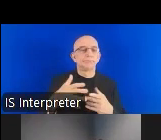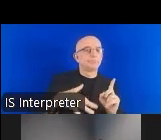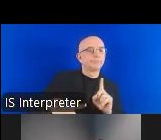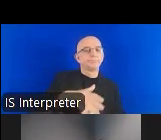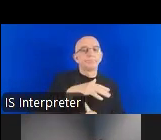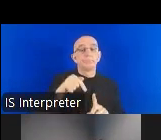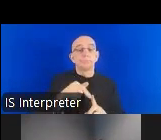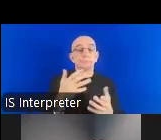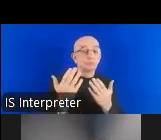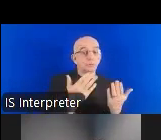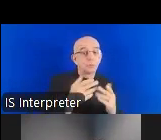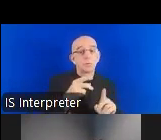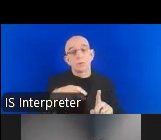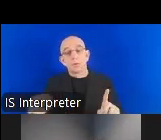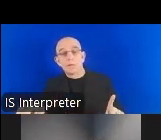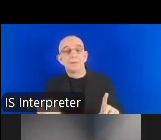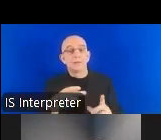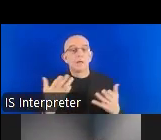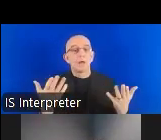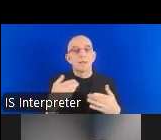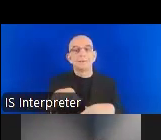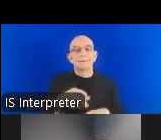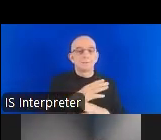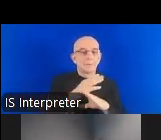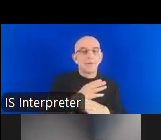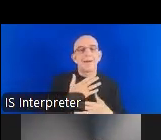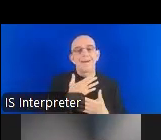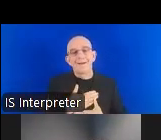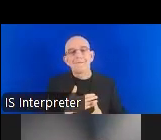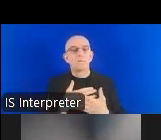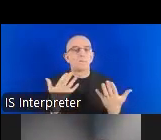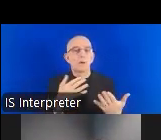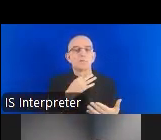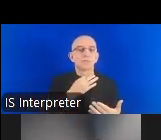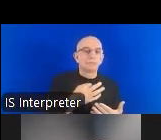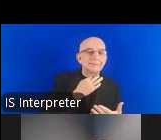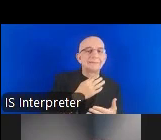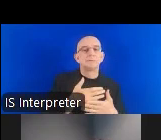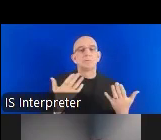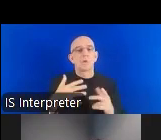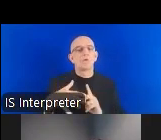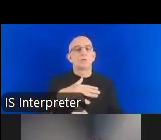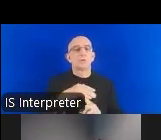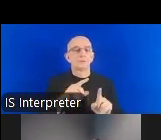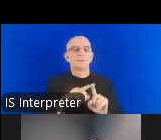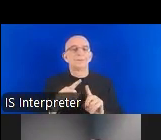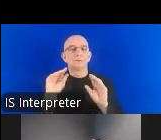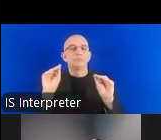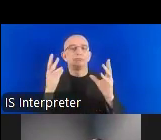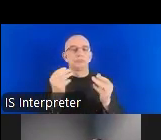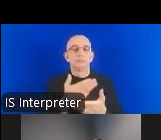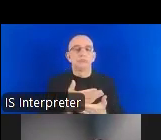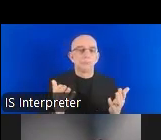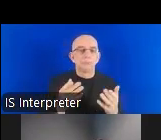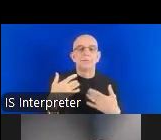stigma, discrimination play a huge part in keeping children with disabilities out of school, and therefore make it more challenging for us to